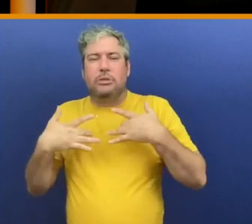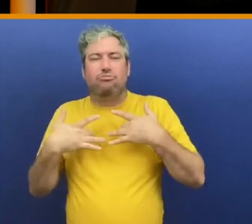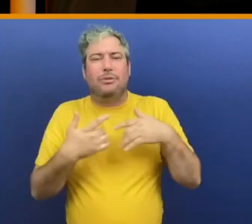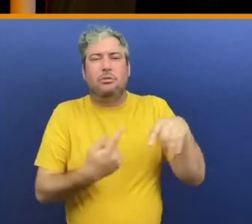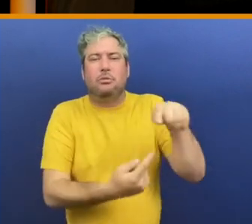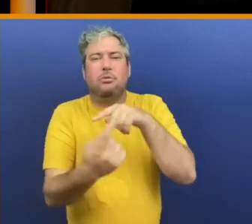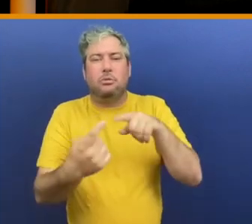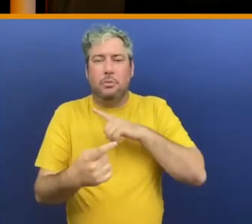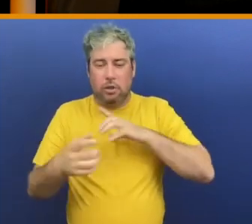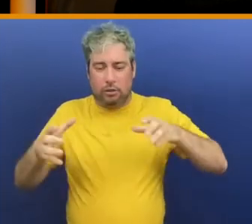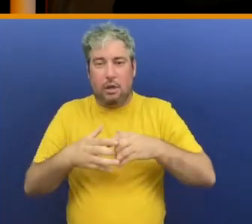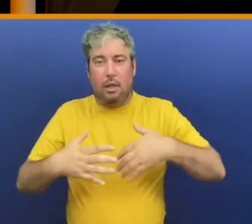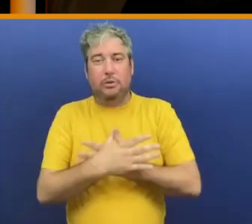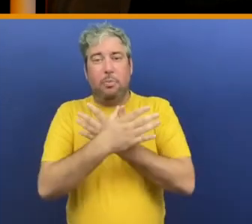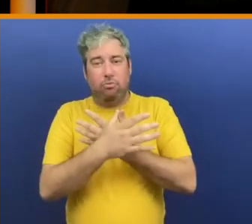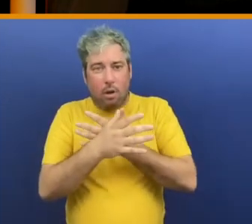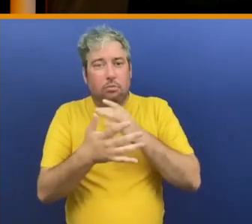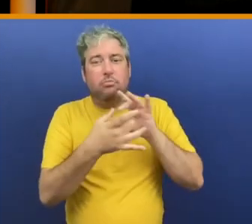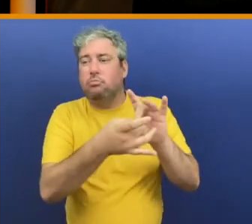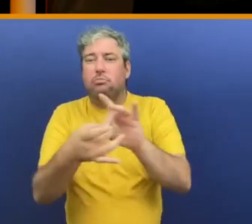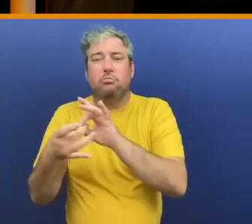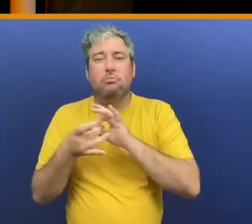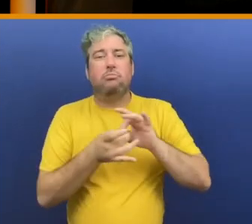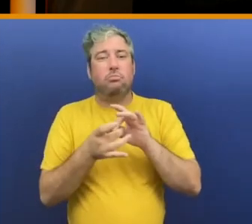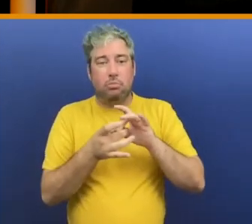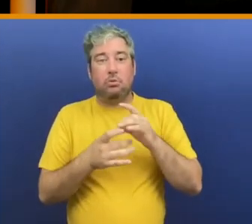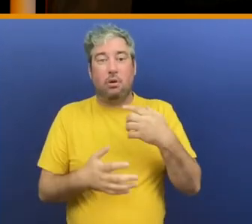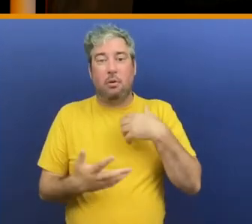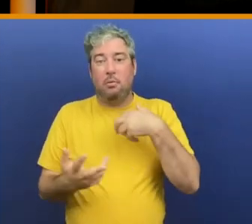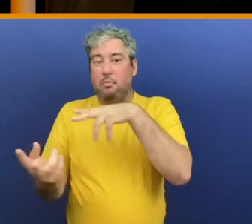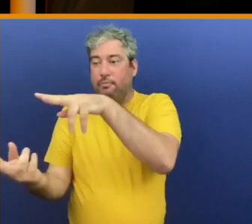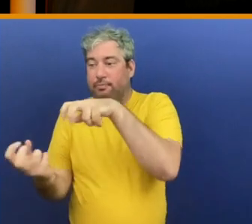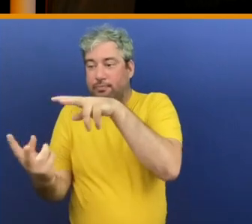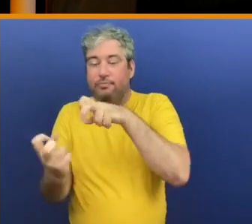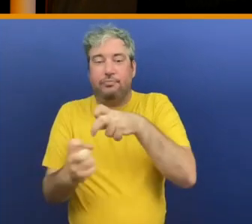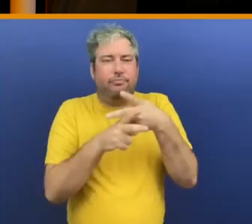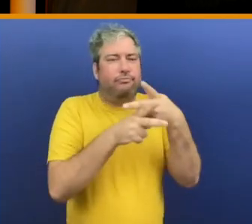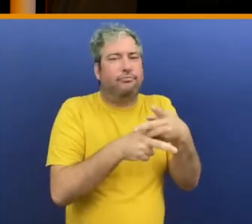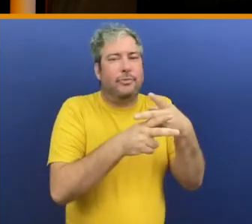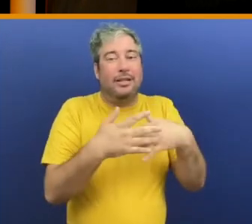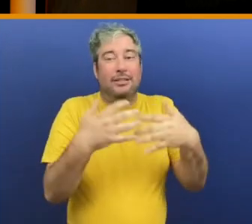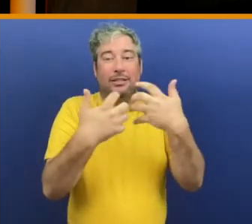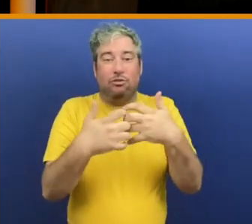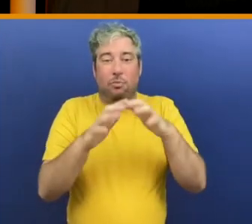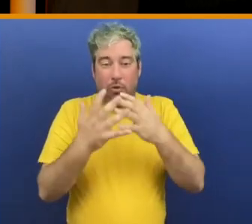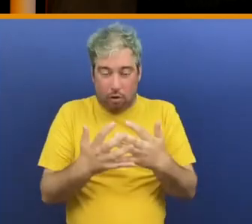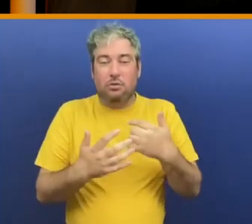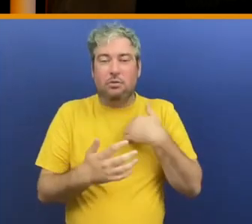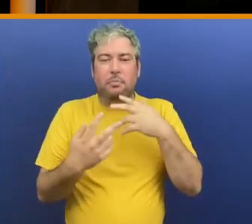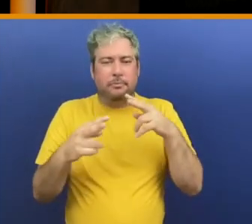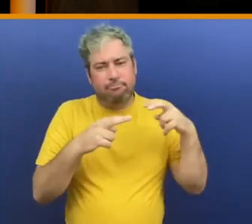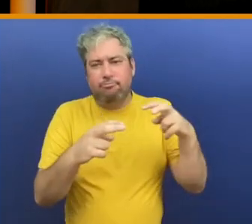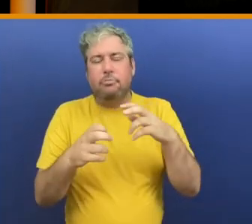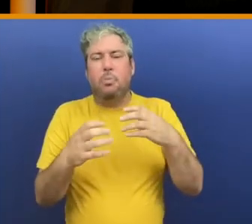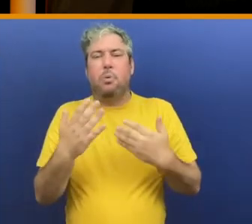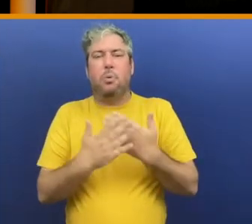the technology world, I've spent some time leading organisations through the process of modernisation and transformation. And what I've